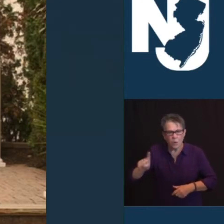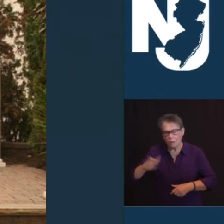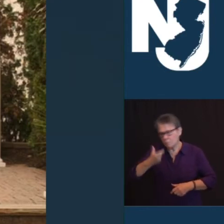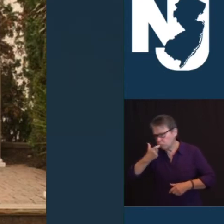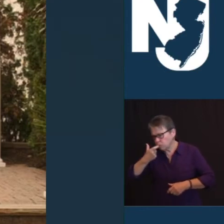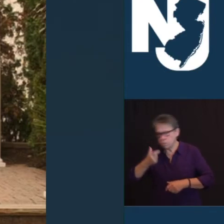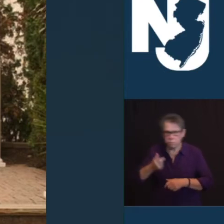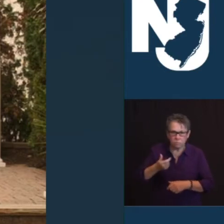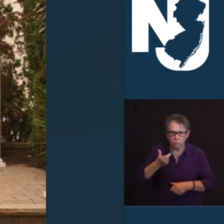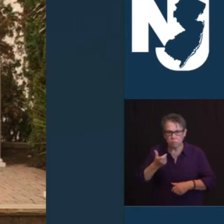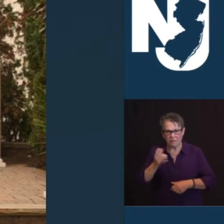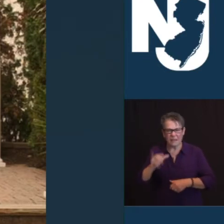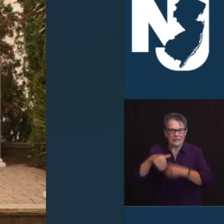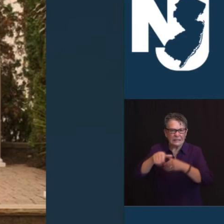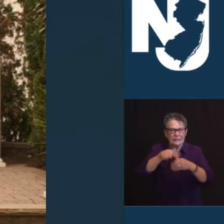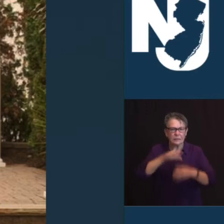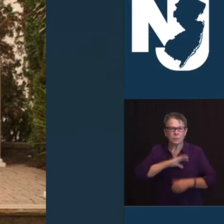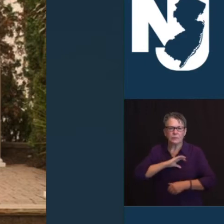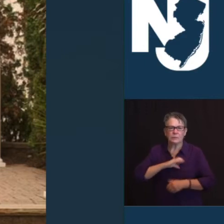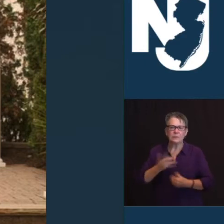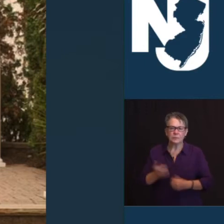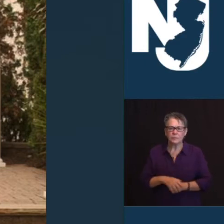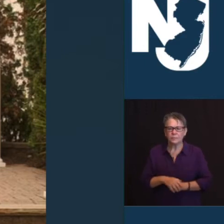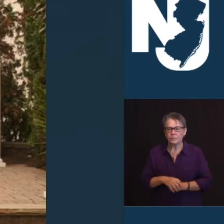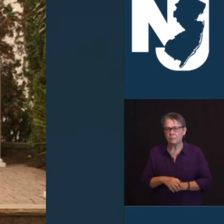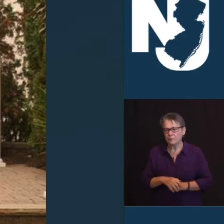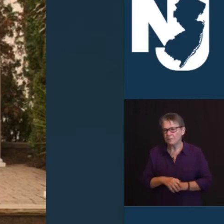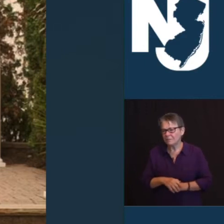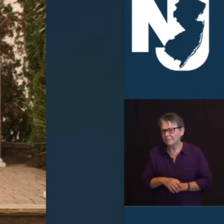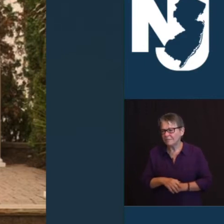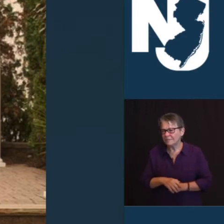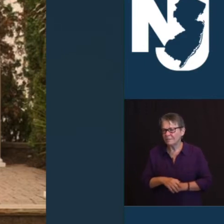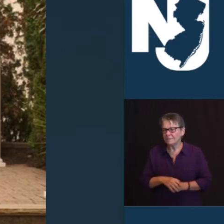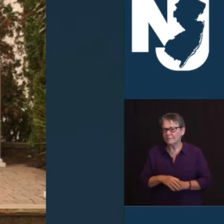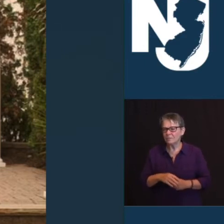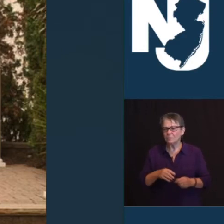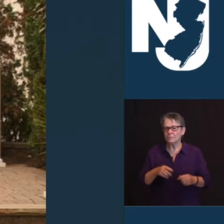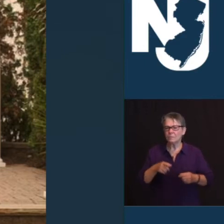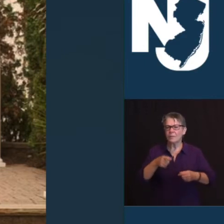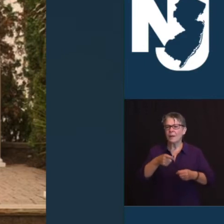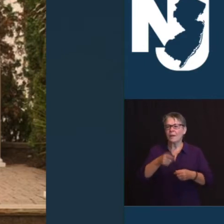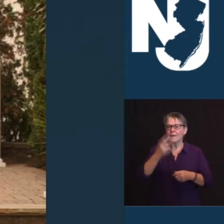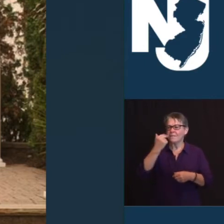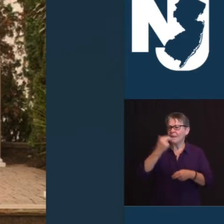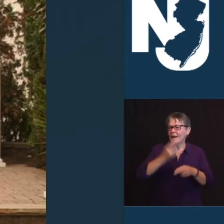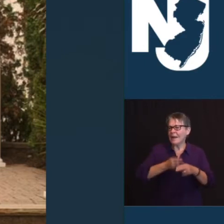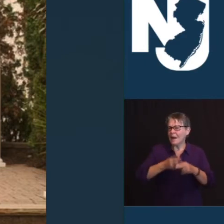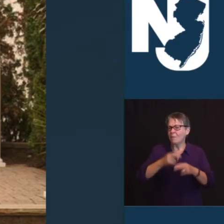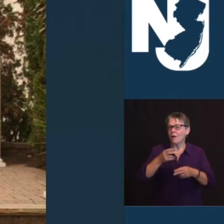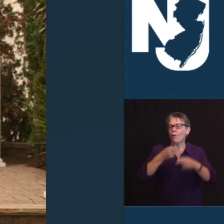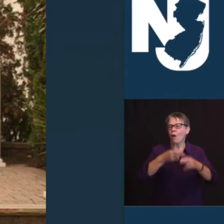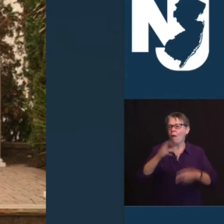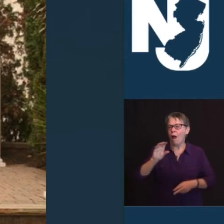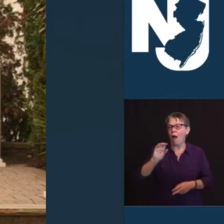she earned from her coworkers and friends, Auto Squad Annie. She retired in the